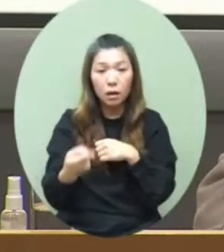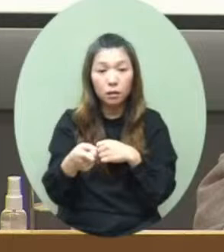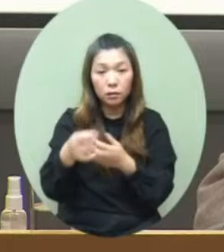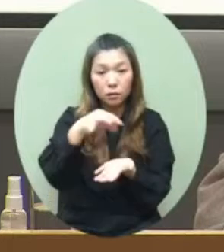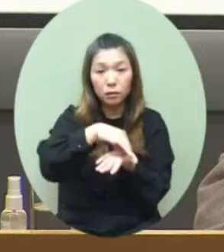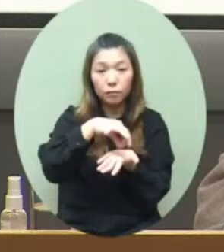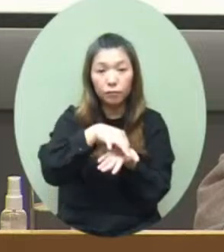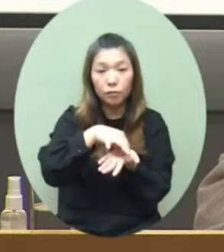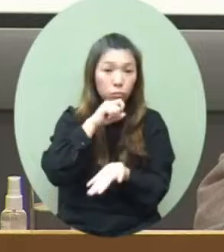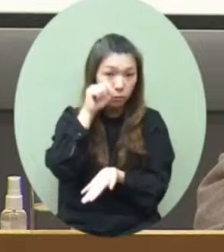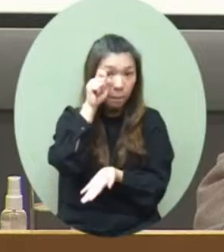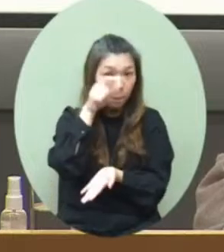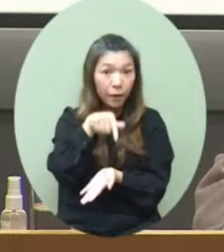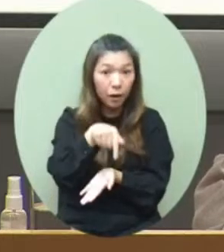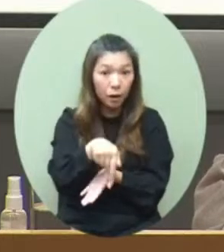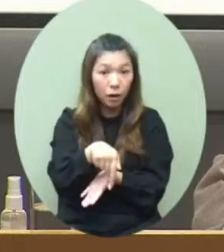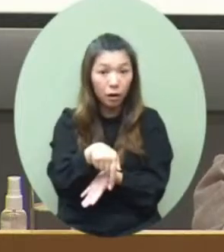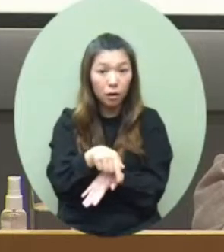In these marketplaces,